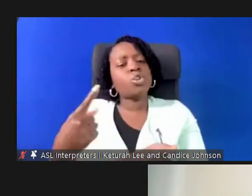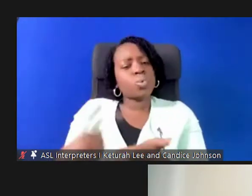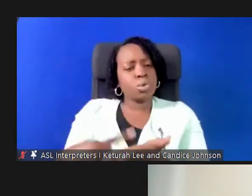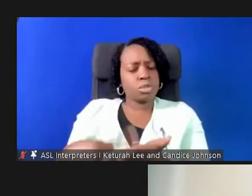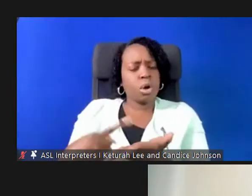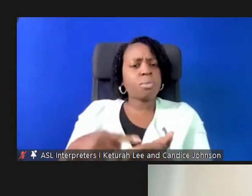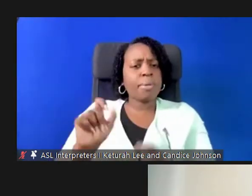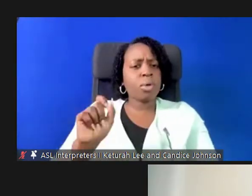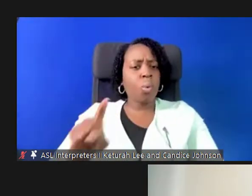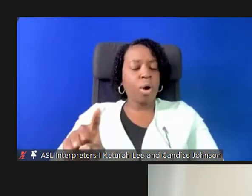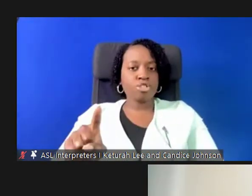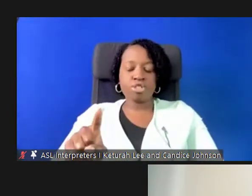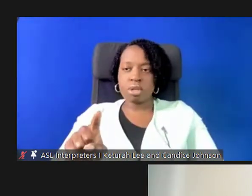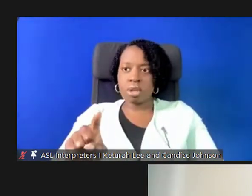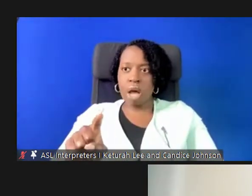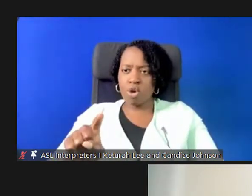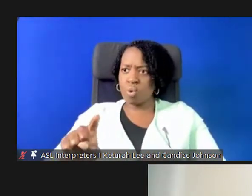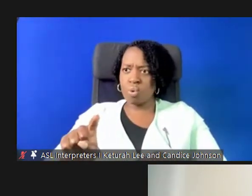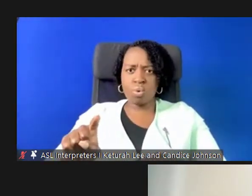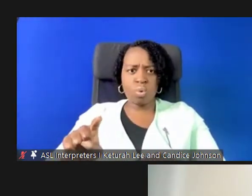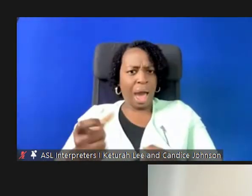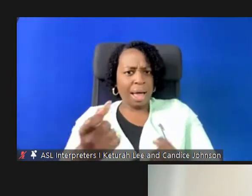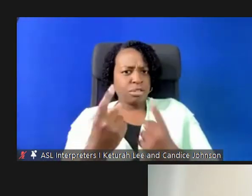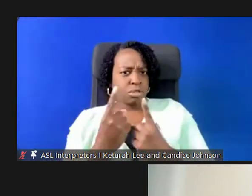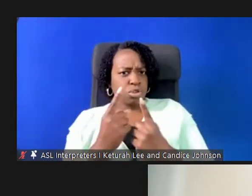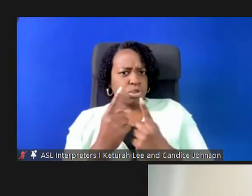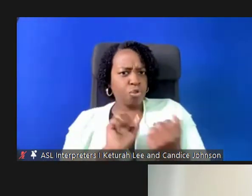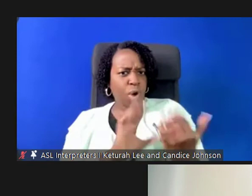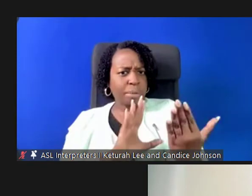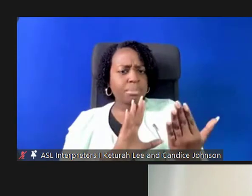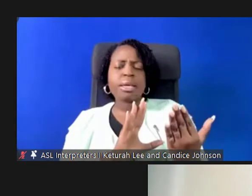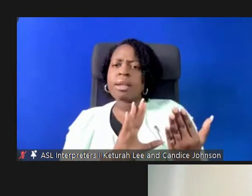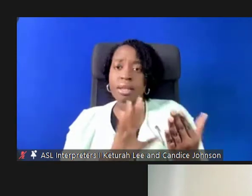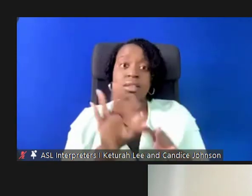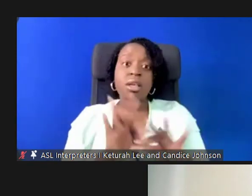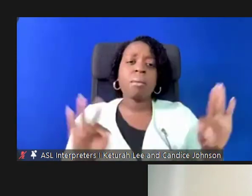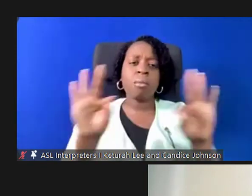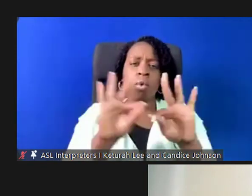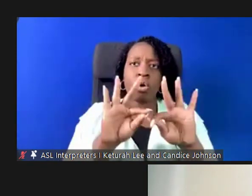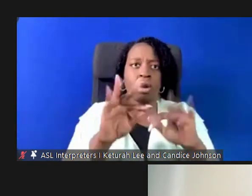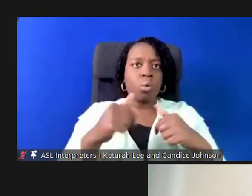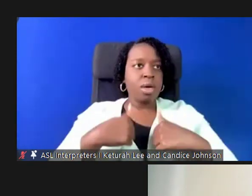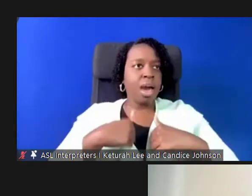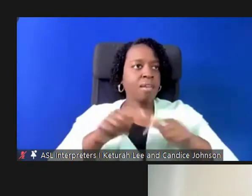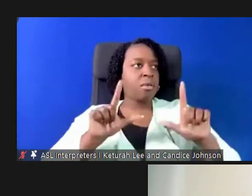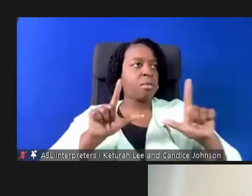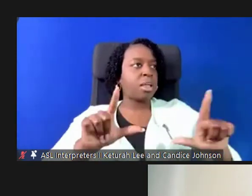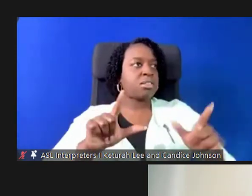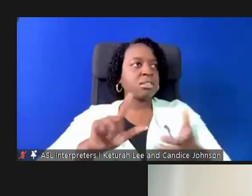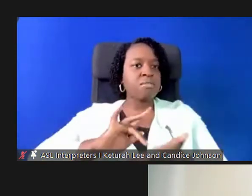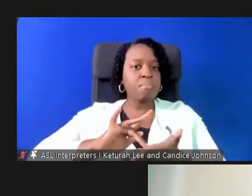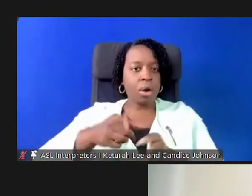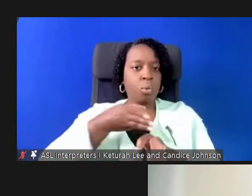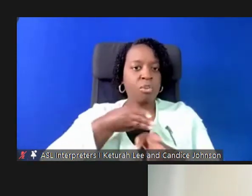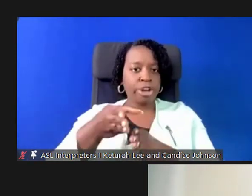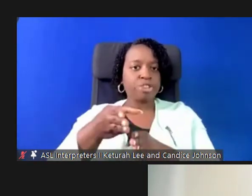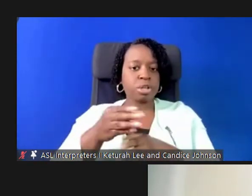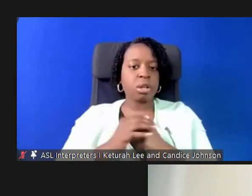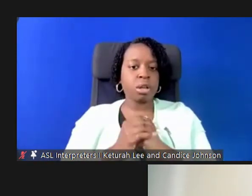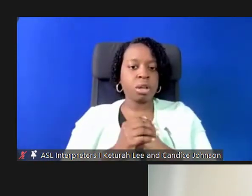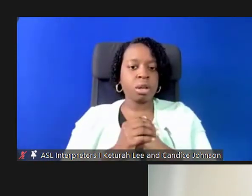was so important because, we come from a medical lens often, that tends to